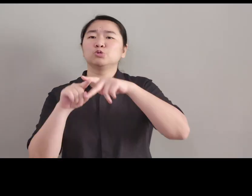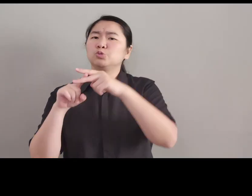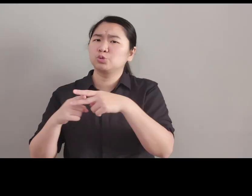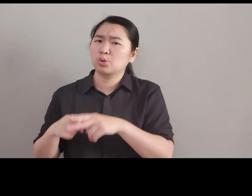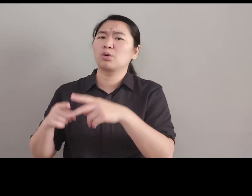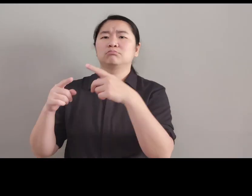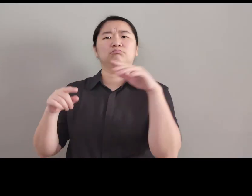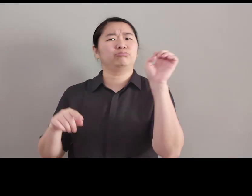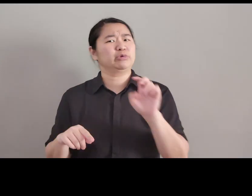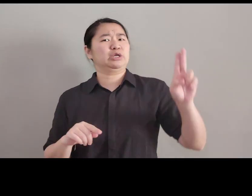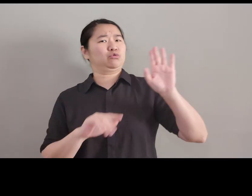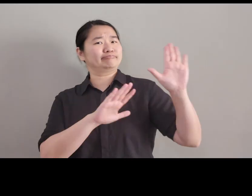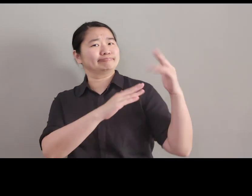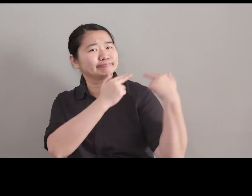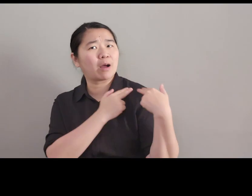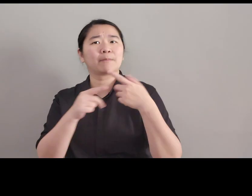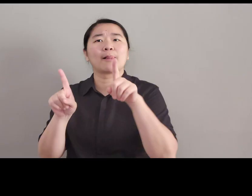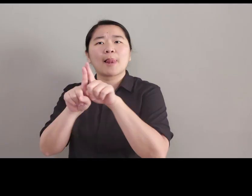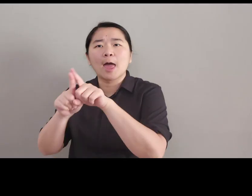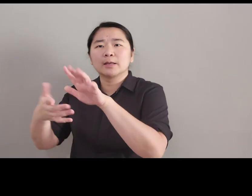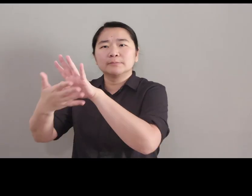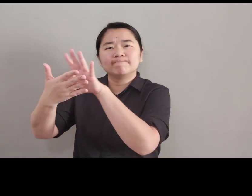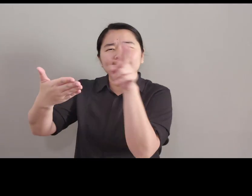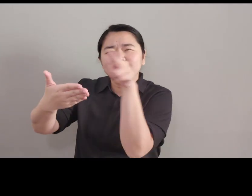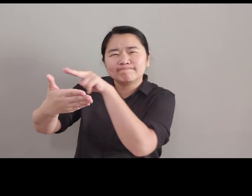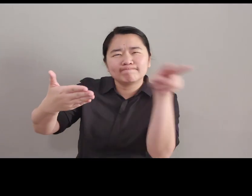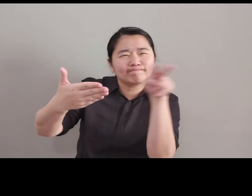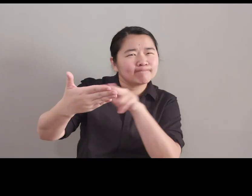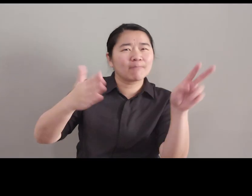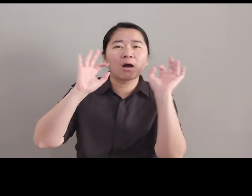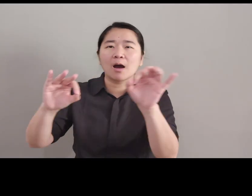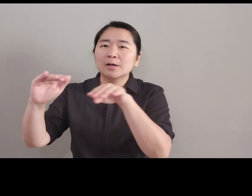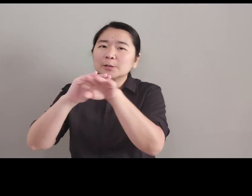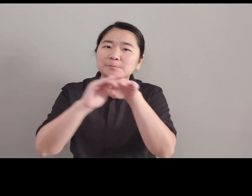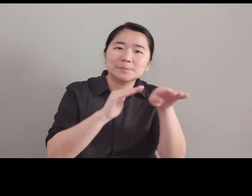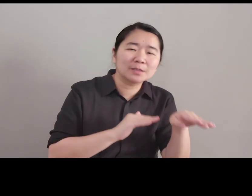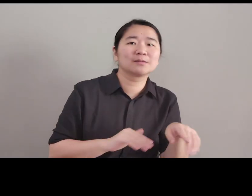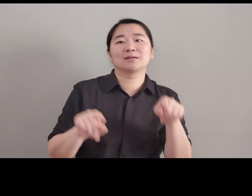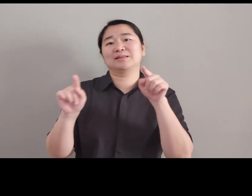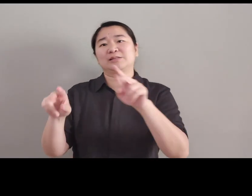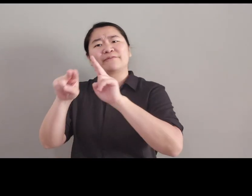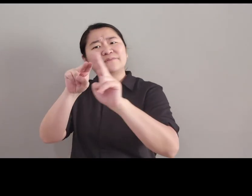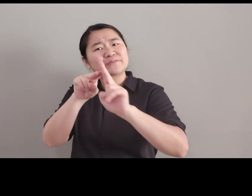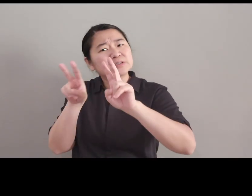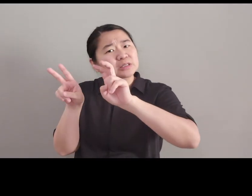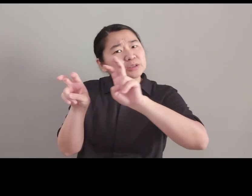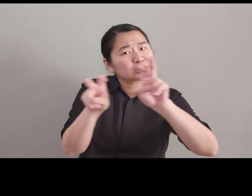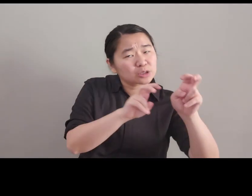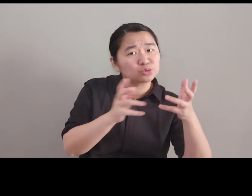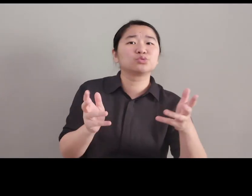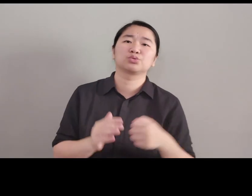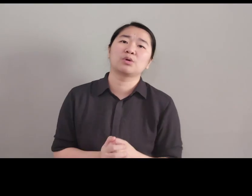auditing, budget should be spent on fixing issues, not detecting a lot. And a lot public bodies waste a lot of money on quote